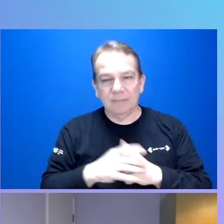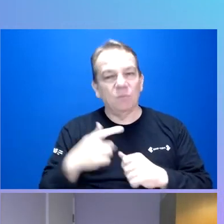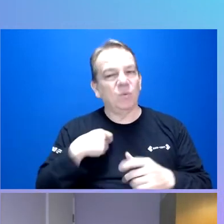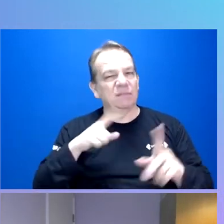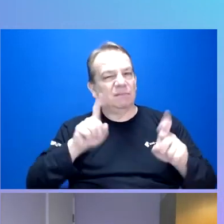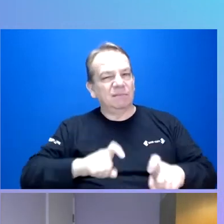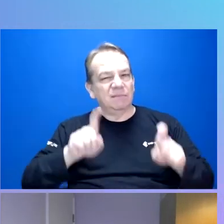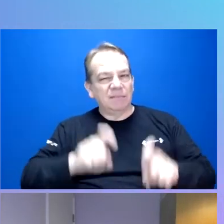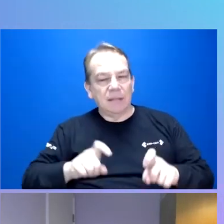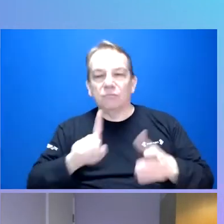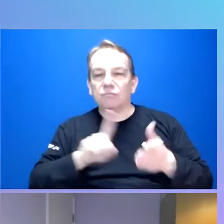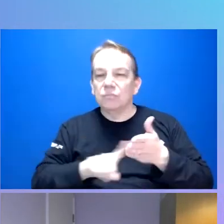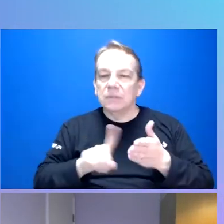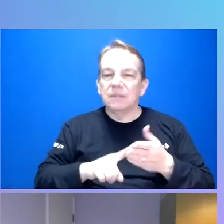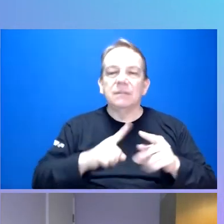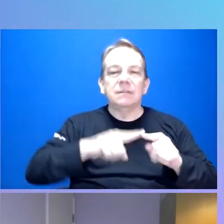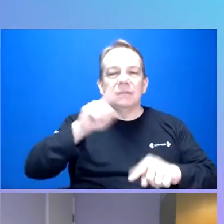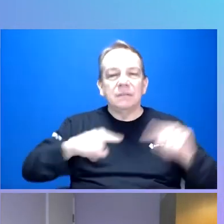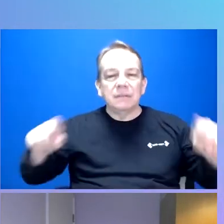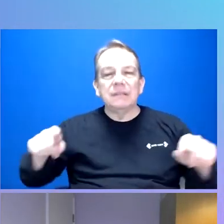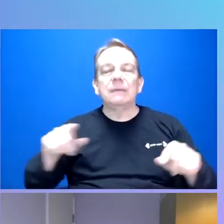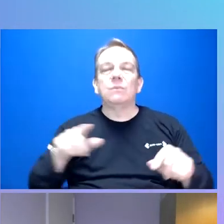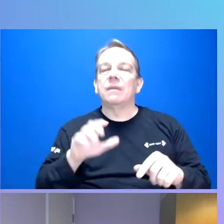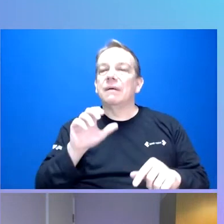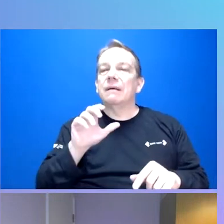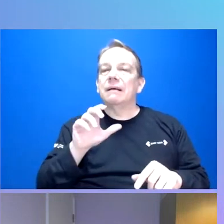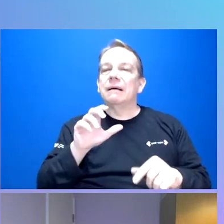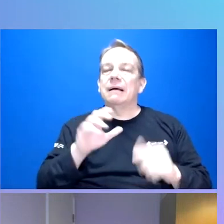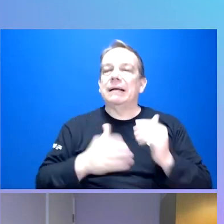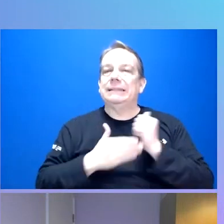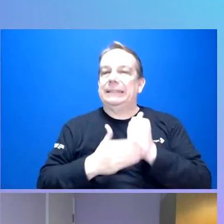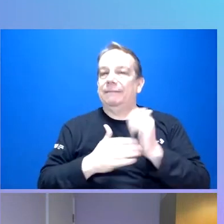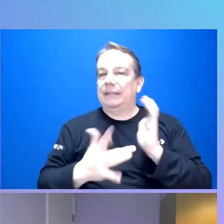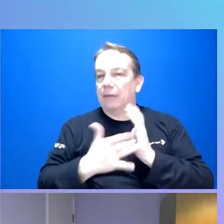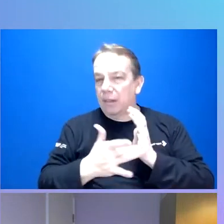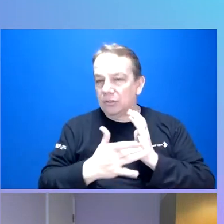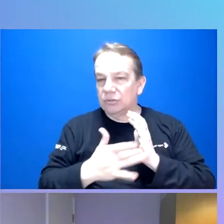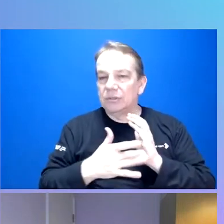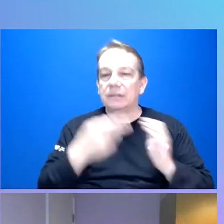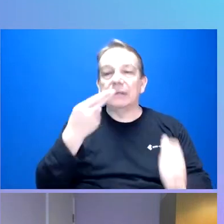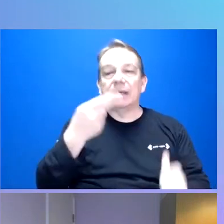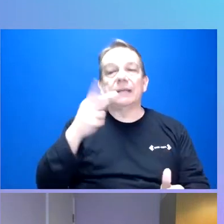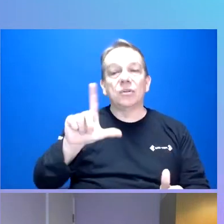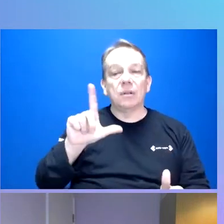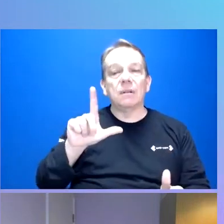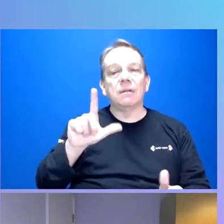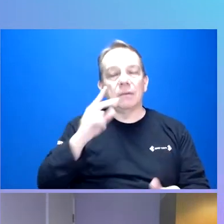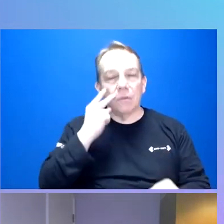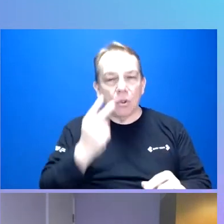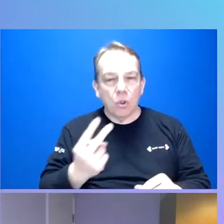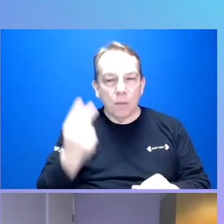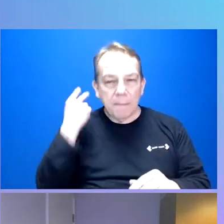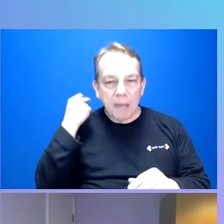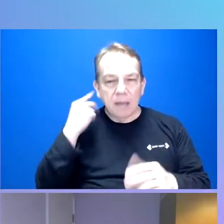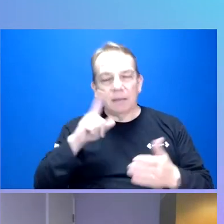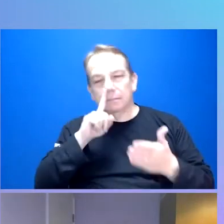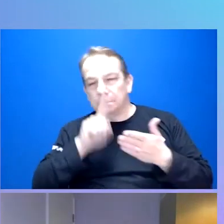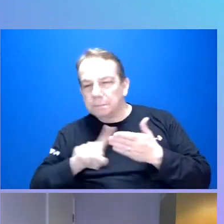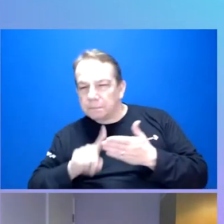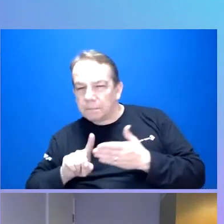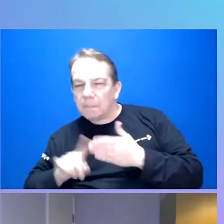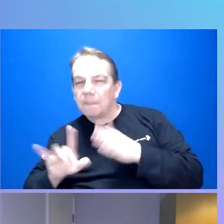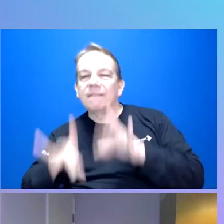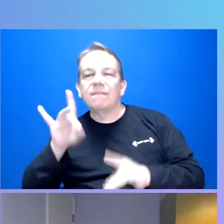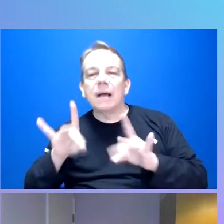platforms, including with various assistive technology. We have a platform at HL called Lookback. It's what we use for research. And we